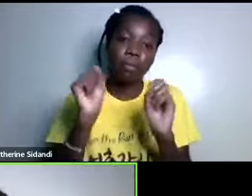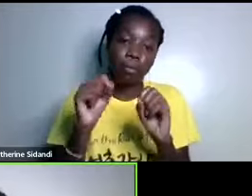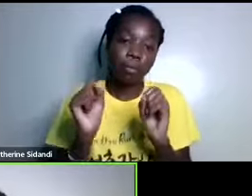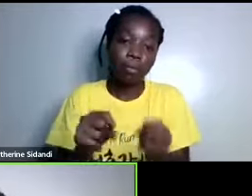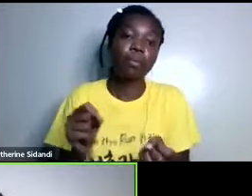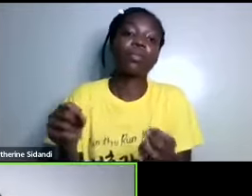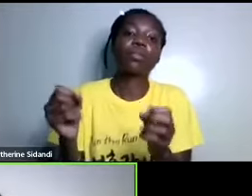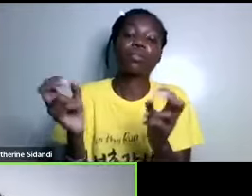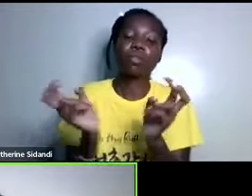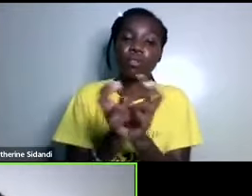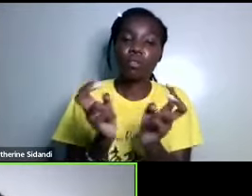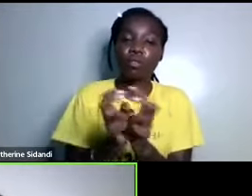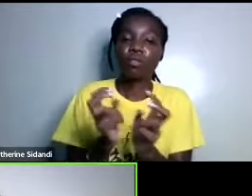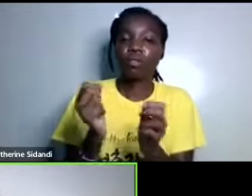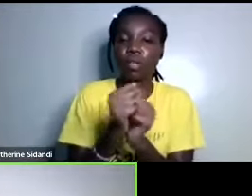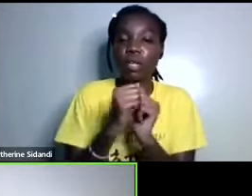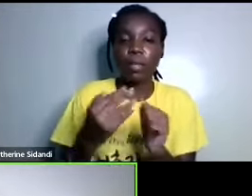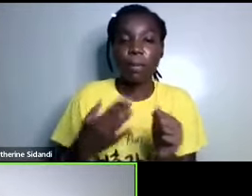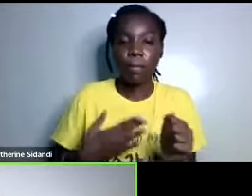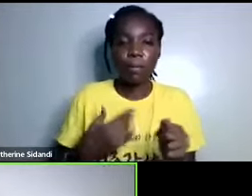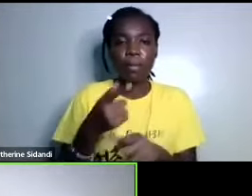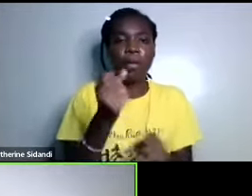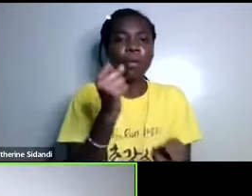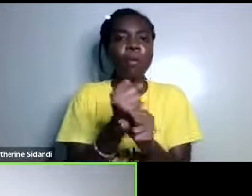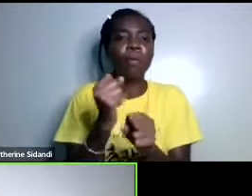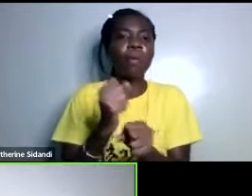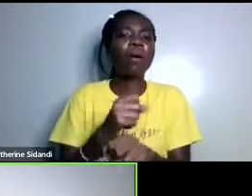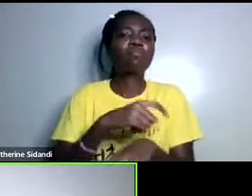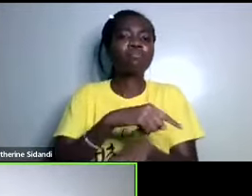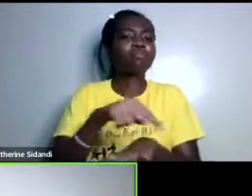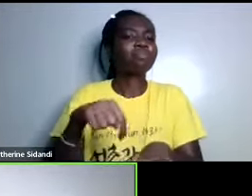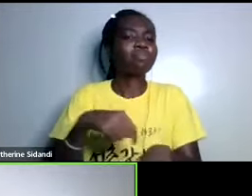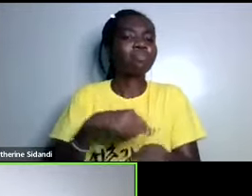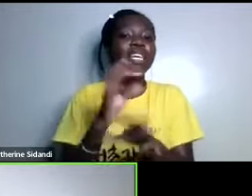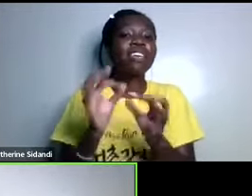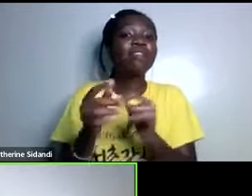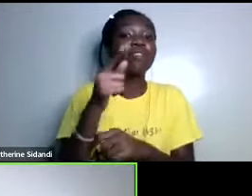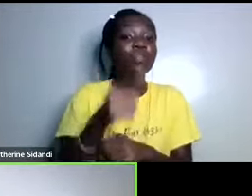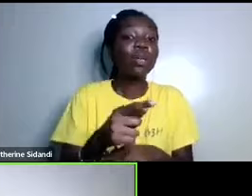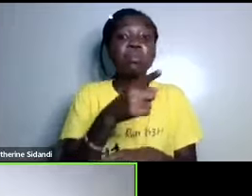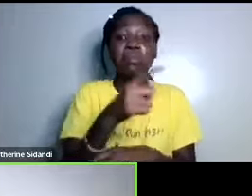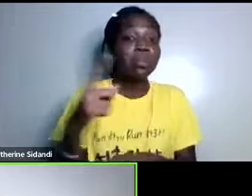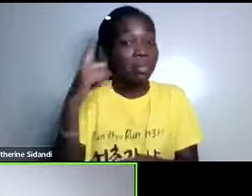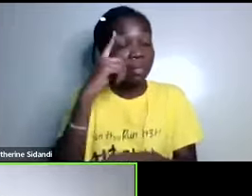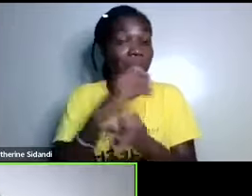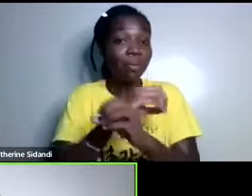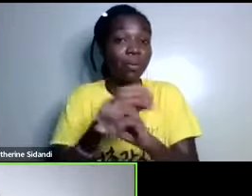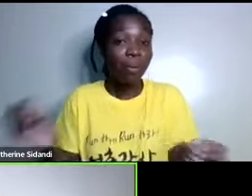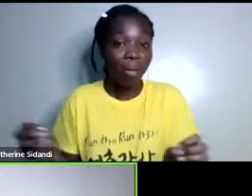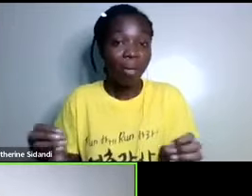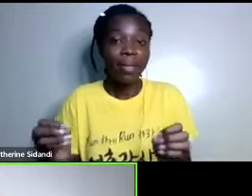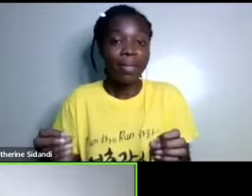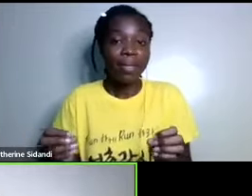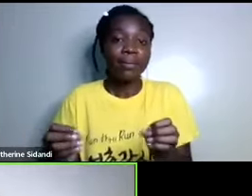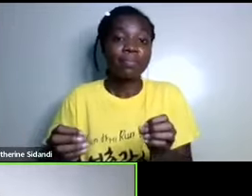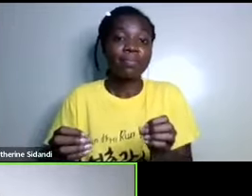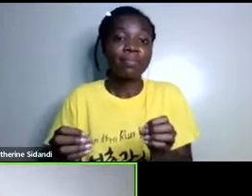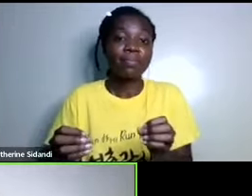works 24 hours. If you don't catch him during the day, please. He's the one guy who does not follow the law on distortion, disturbing.